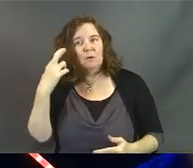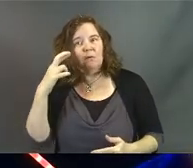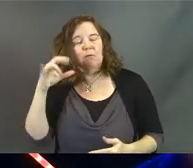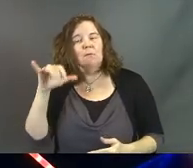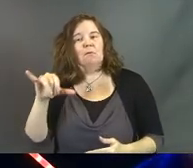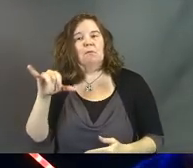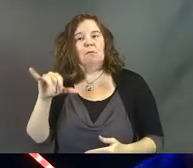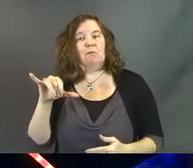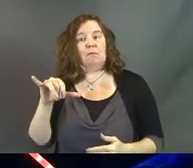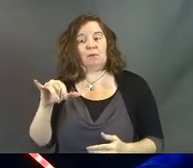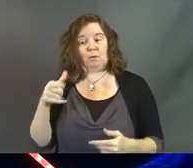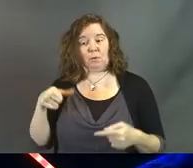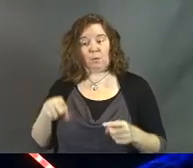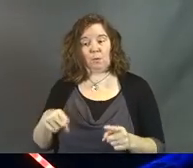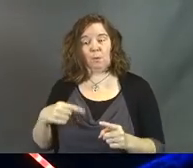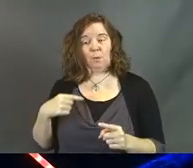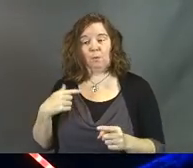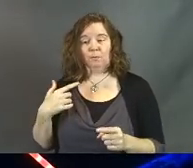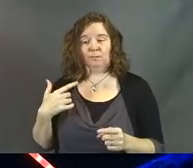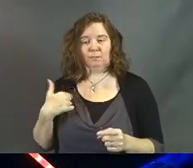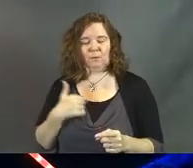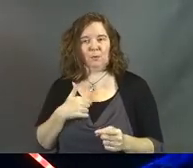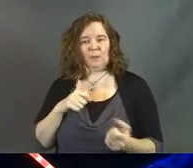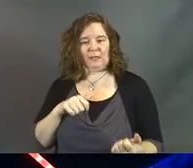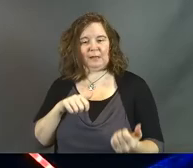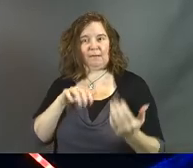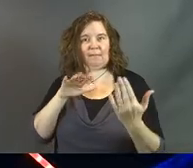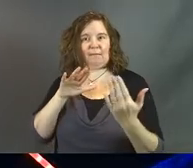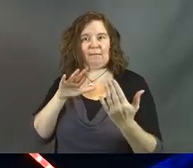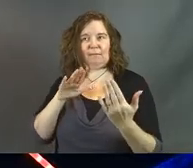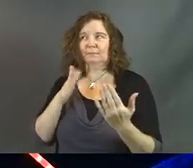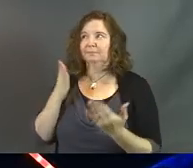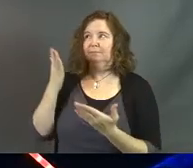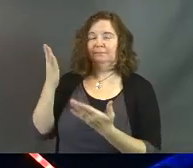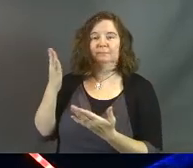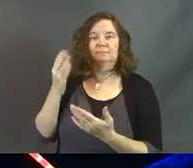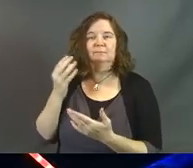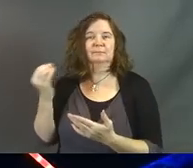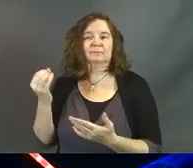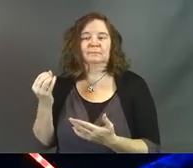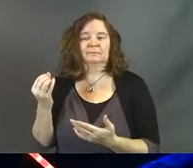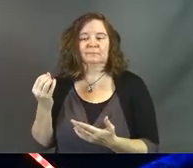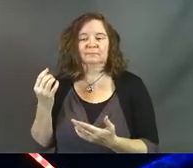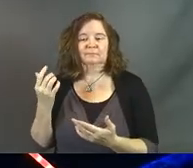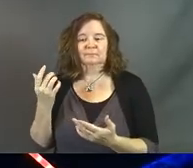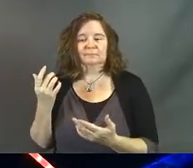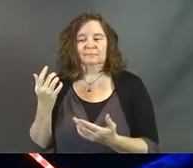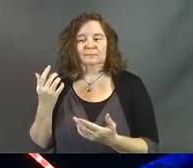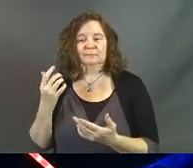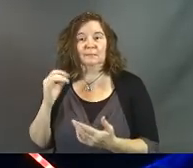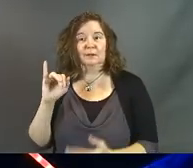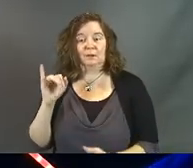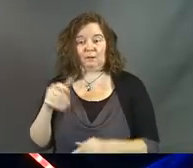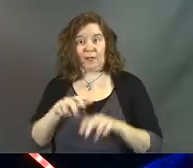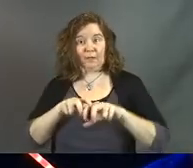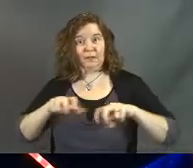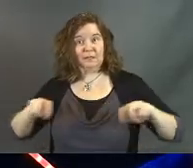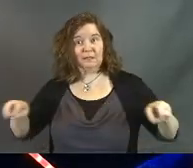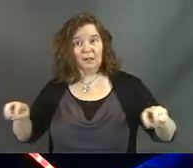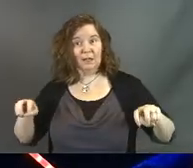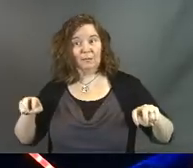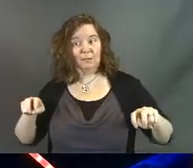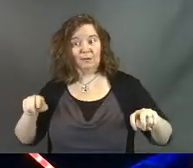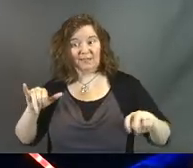that while we come to the table, and Judas was there,